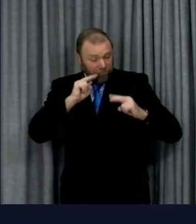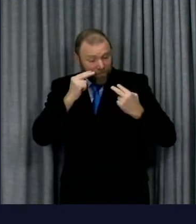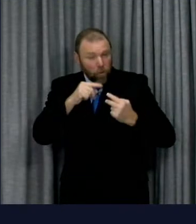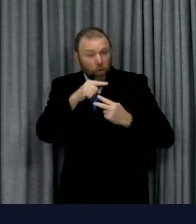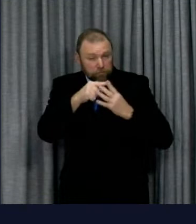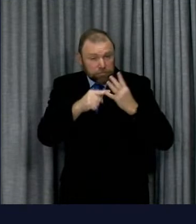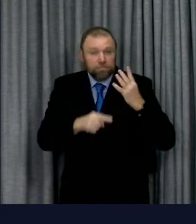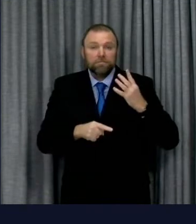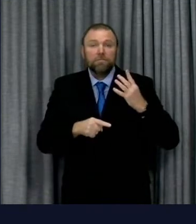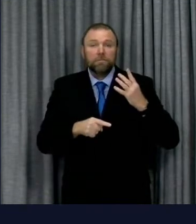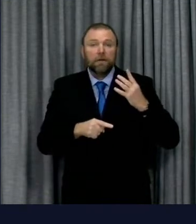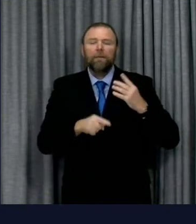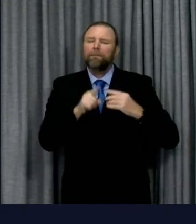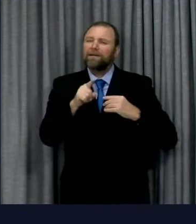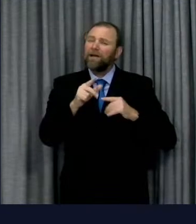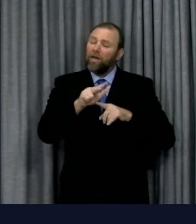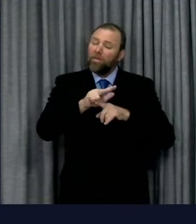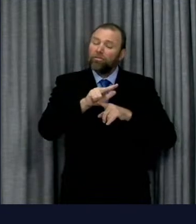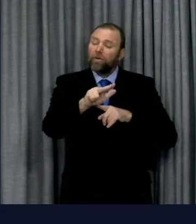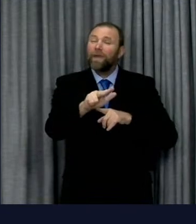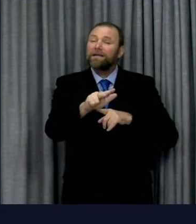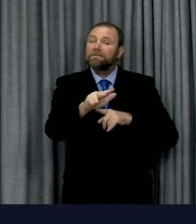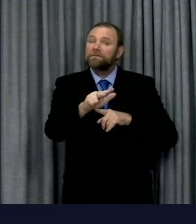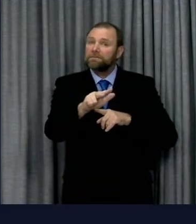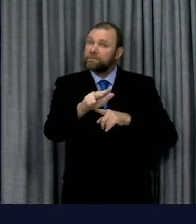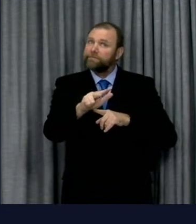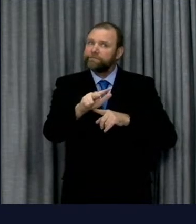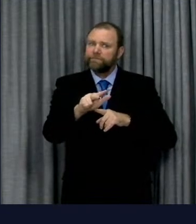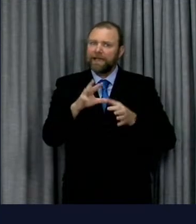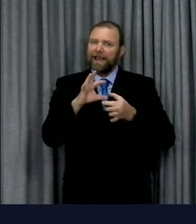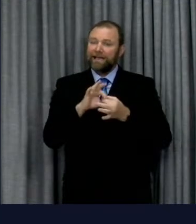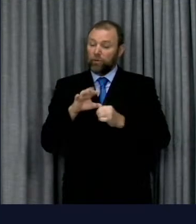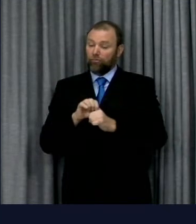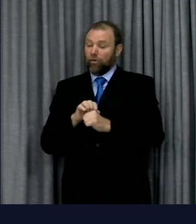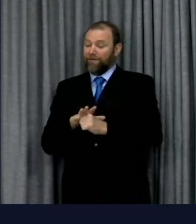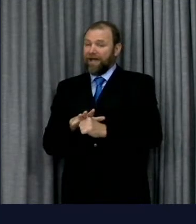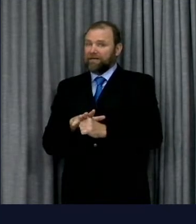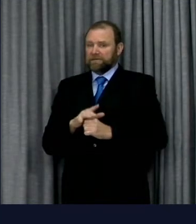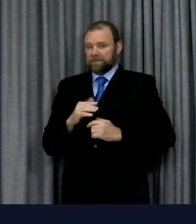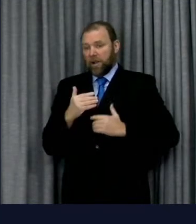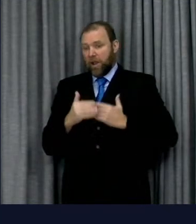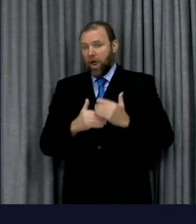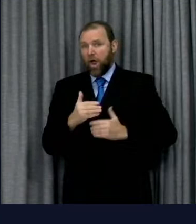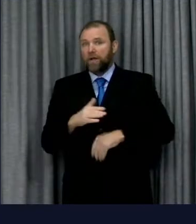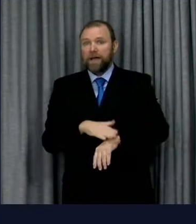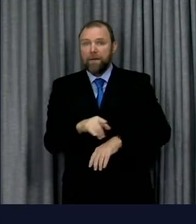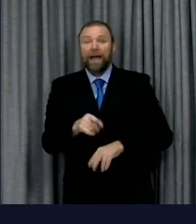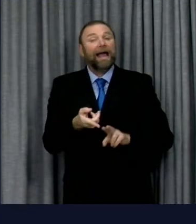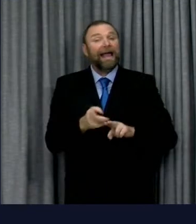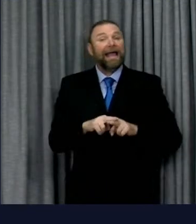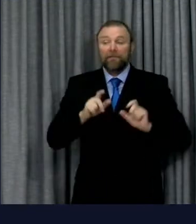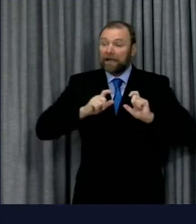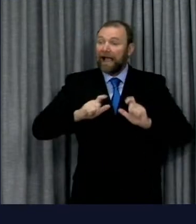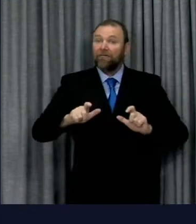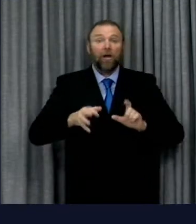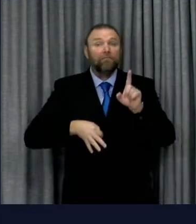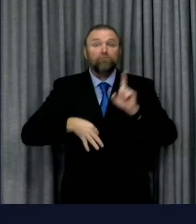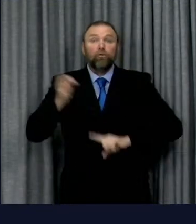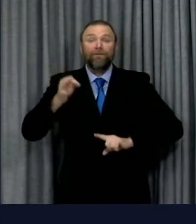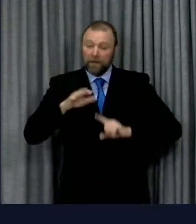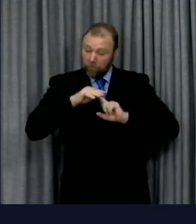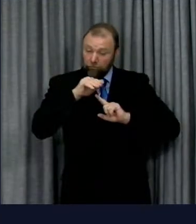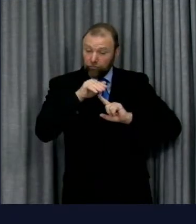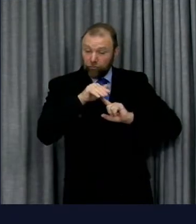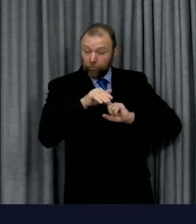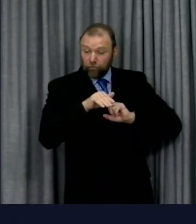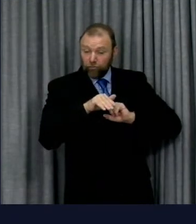coronavirus. If things continued to improve at the rate that we have seen them improve in the last week, then there would be